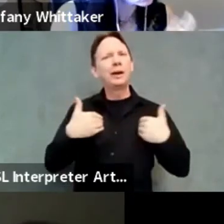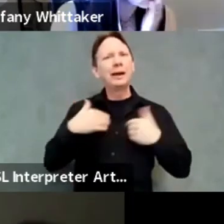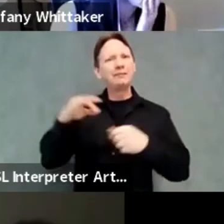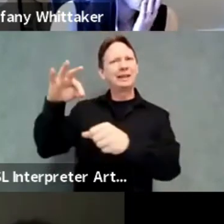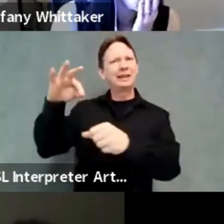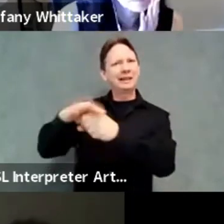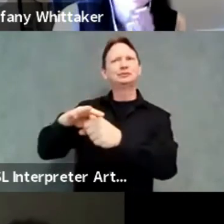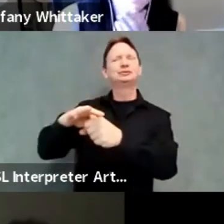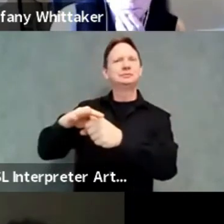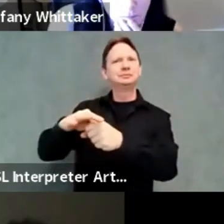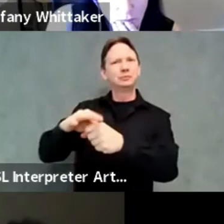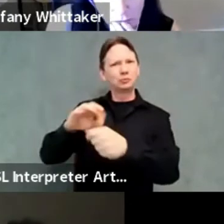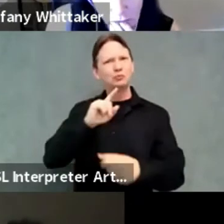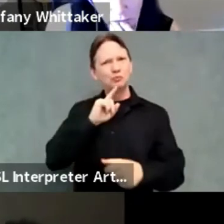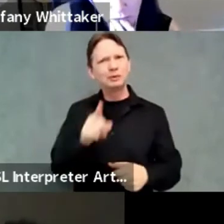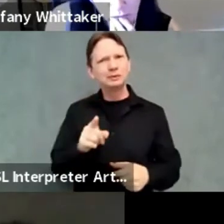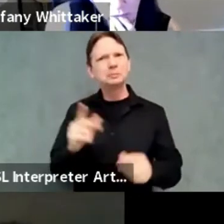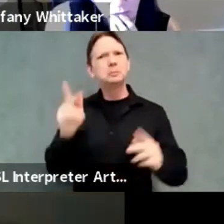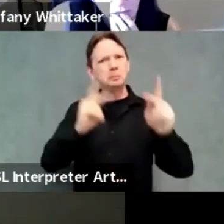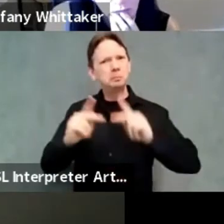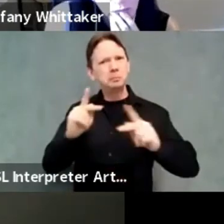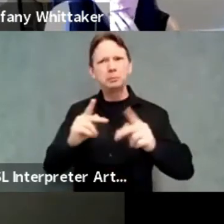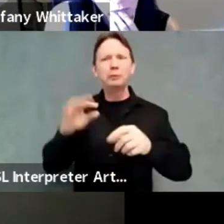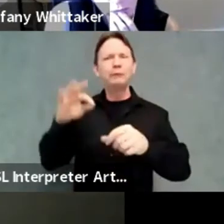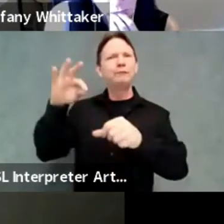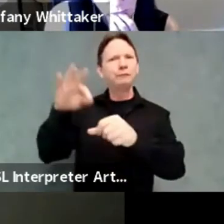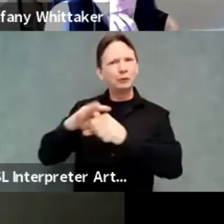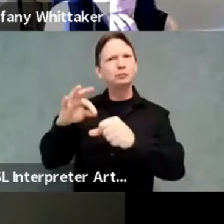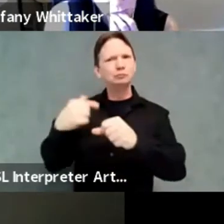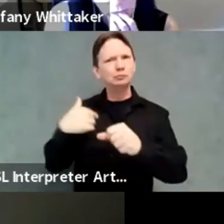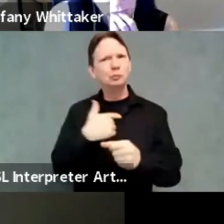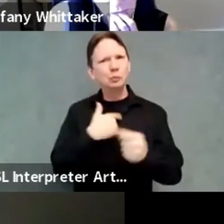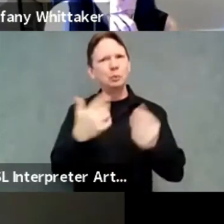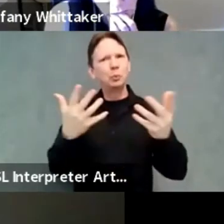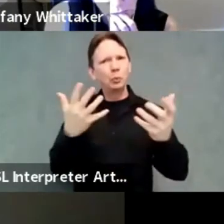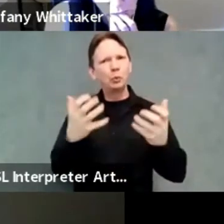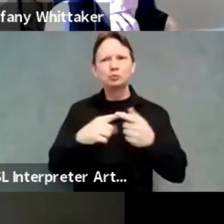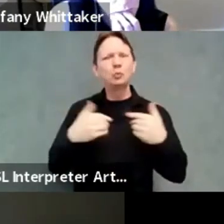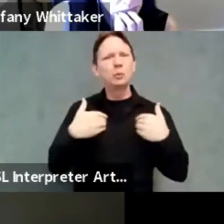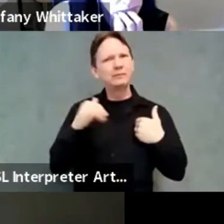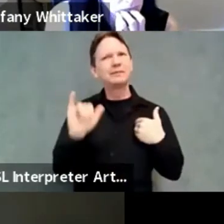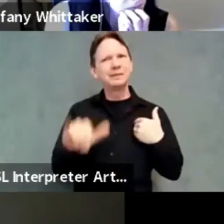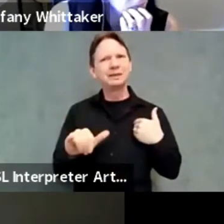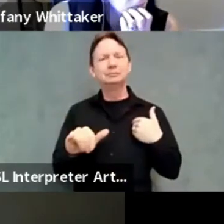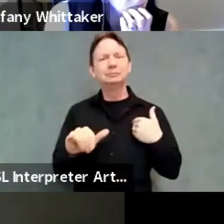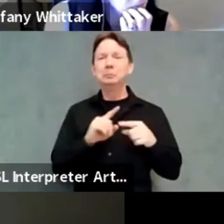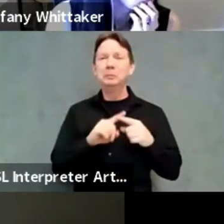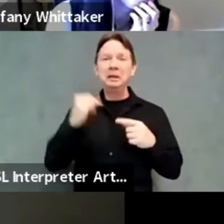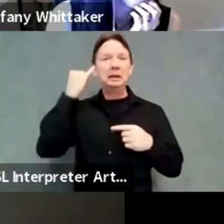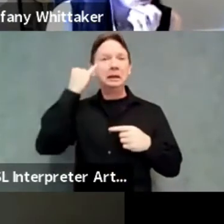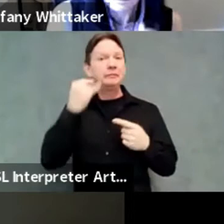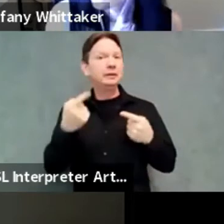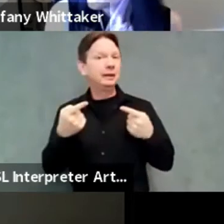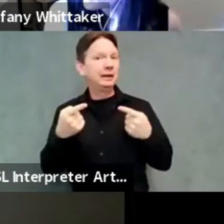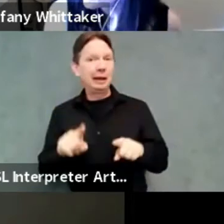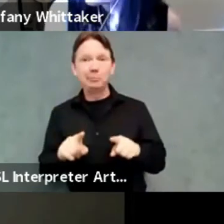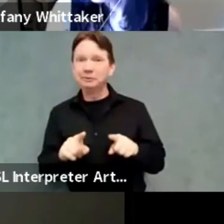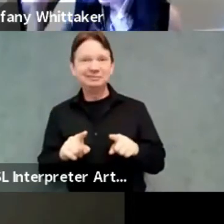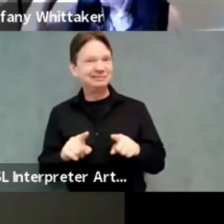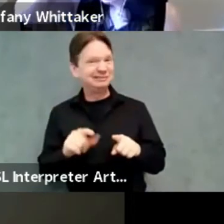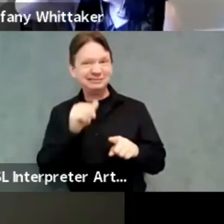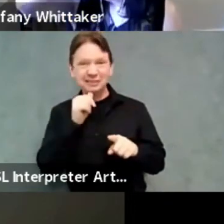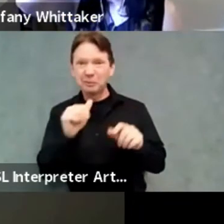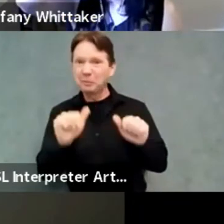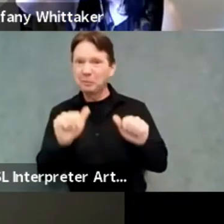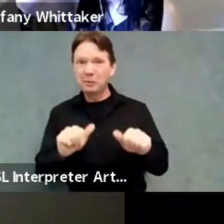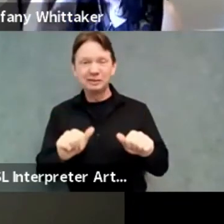members to express their voice about who they want to have in leadership in the SIG. But if it's simply not possible, reach out to me. I'm happy to